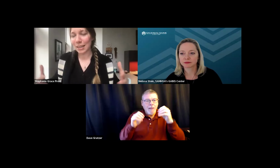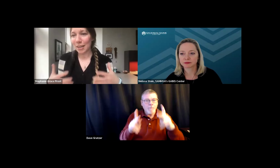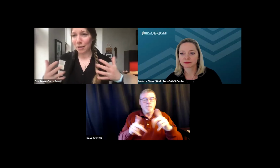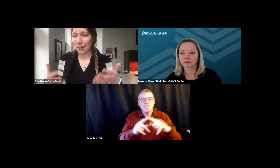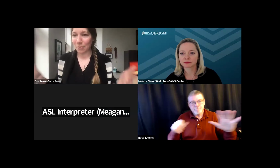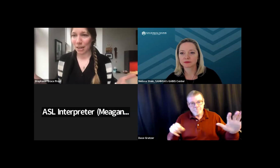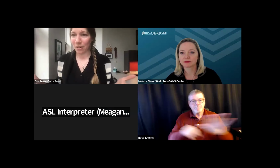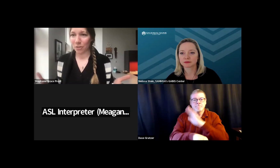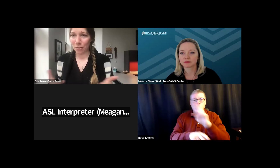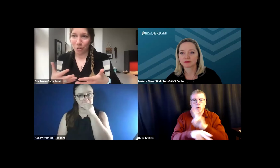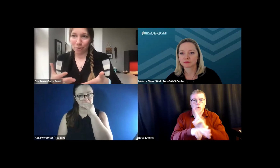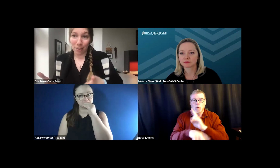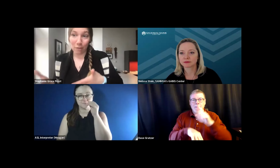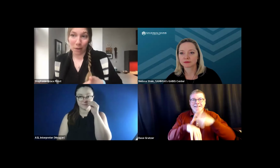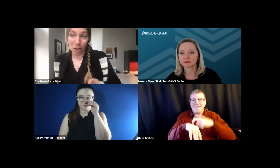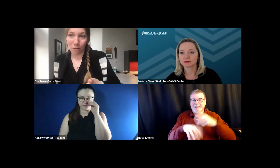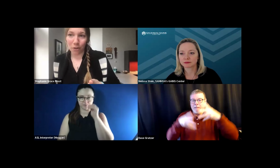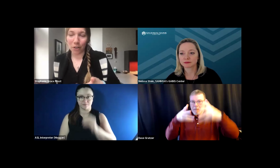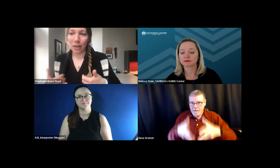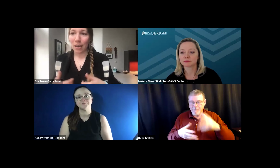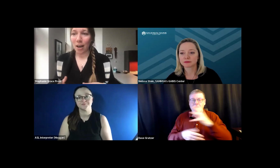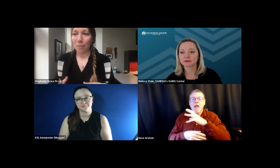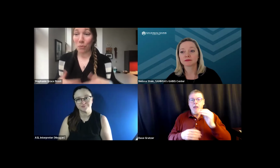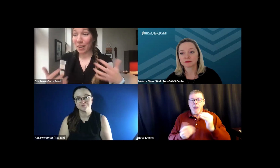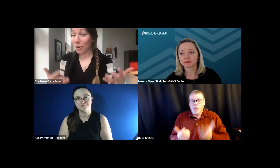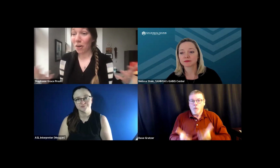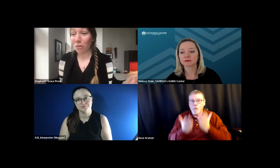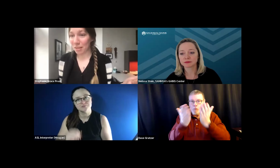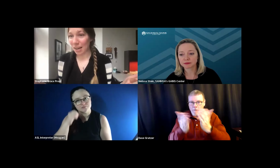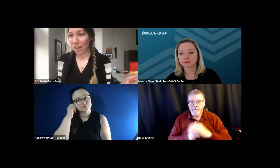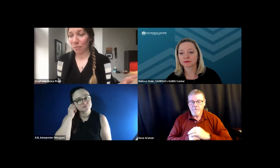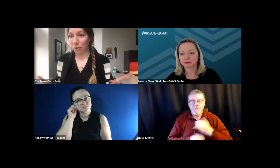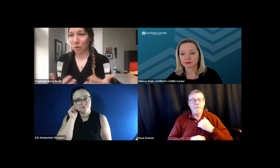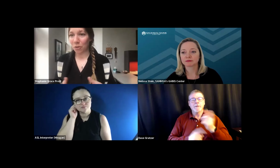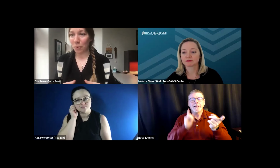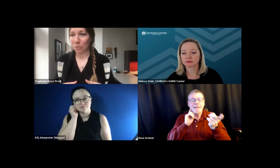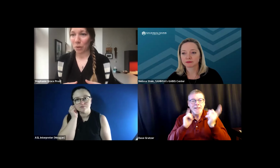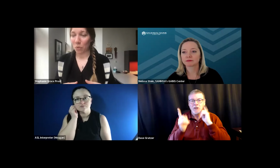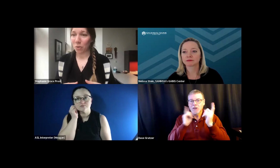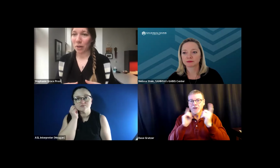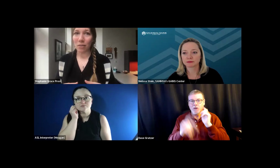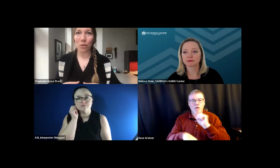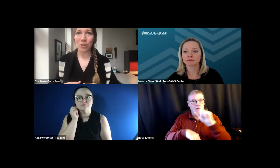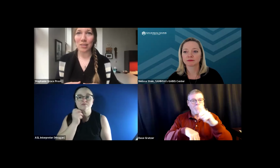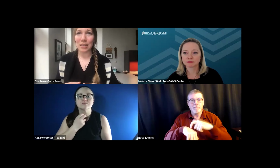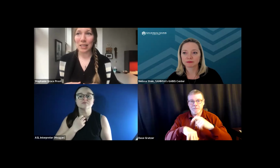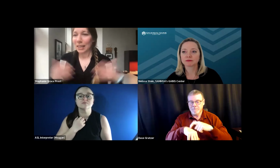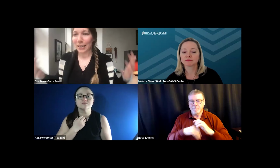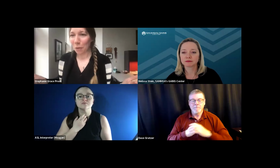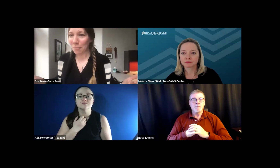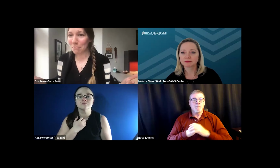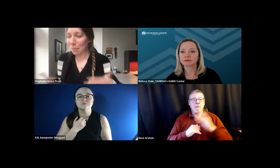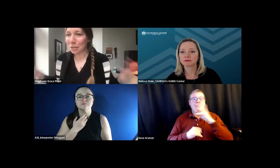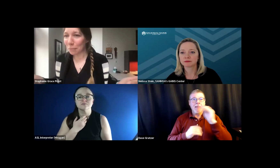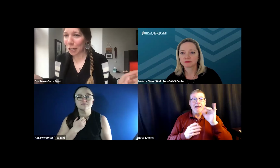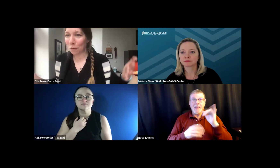use of the time, talent, and treasure they've been offered. And we hear it all the time from the older people we work with, which is, you